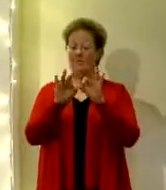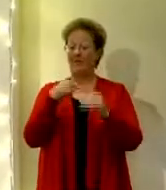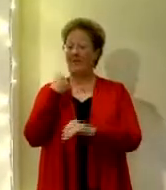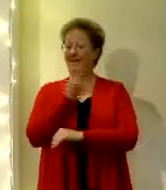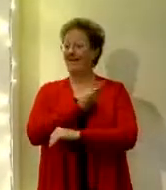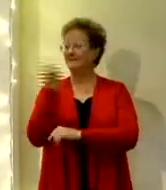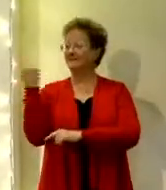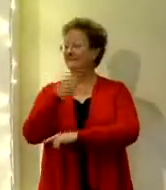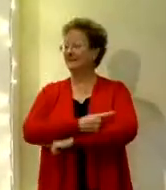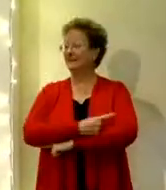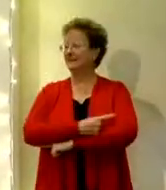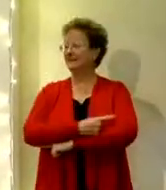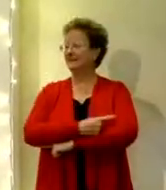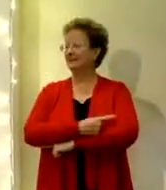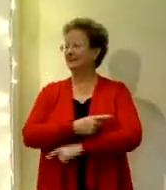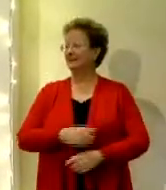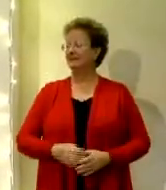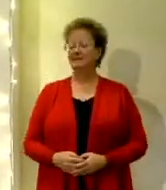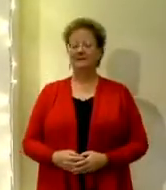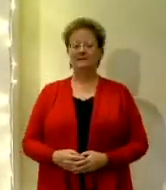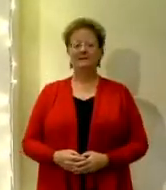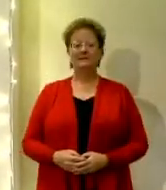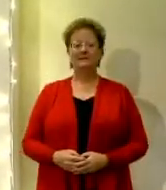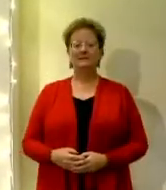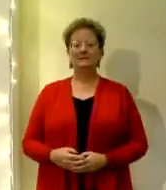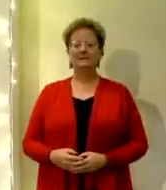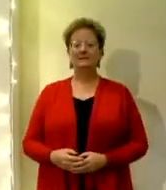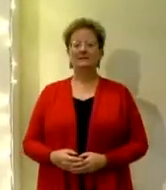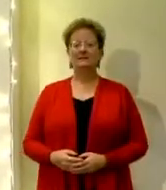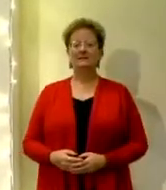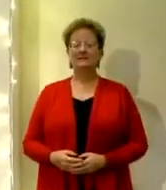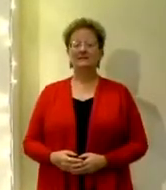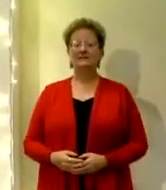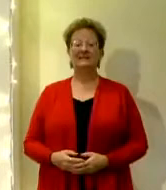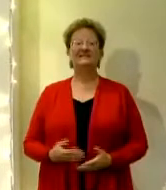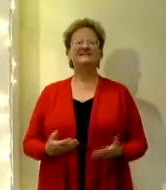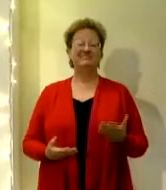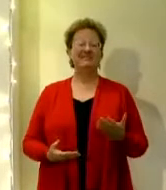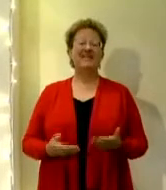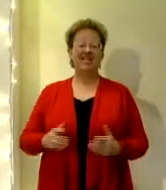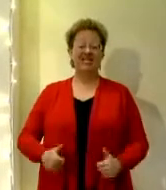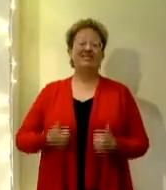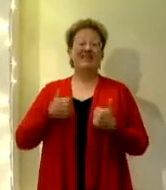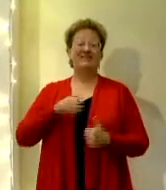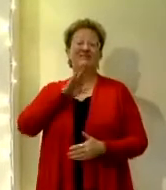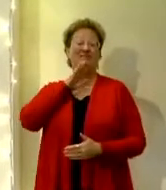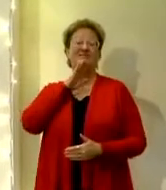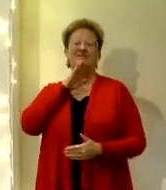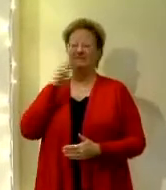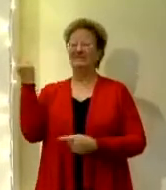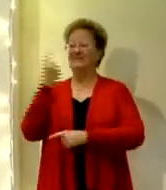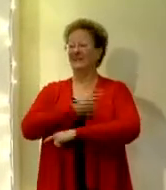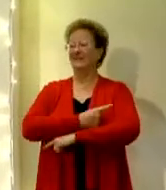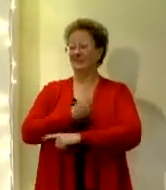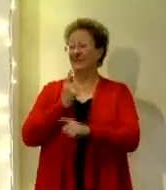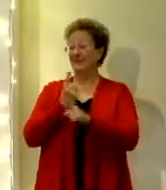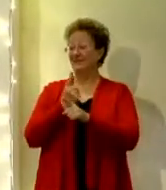because how many of you can admit that life has been a little frustrating? Anybody?